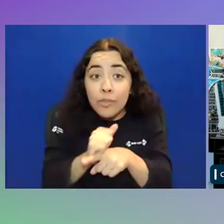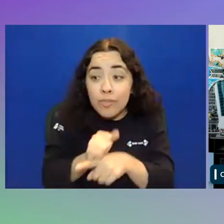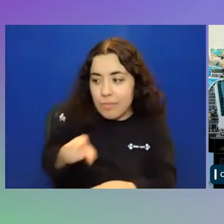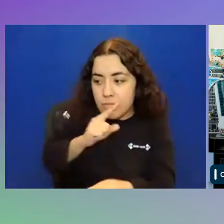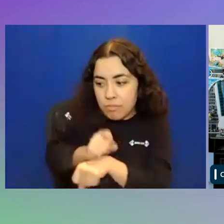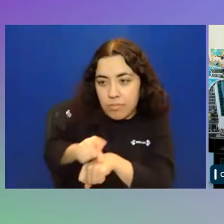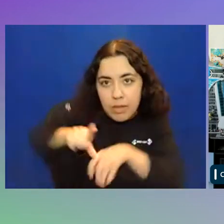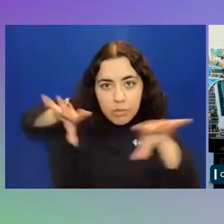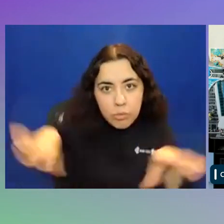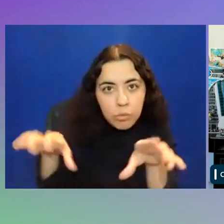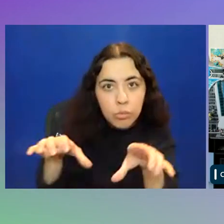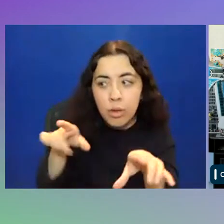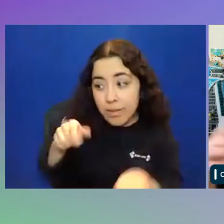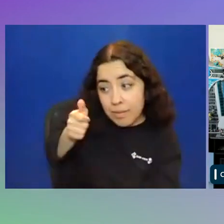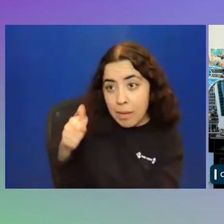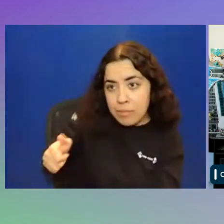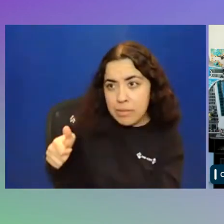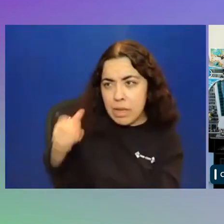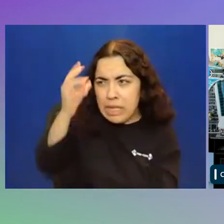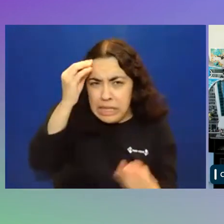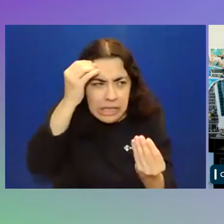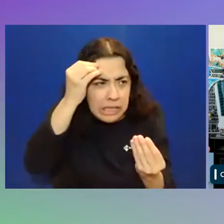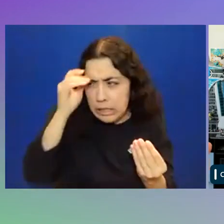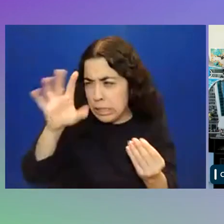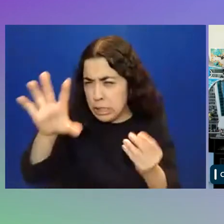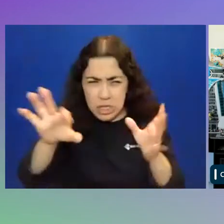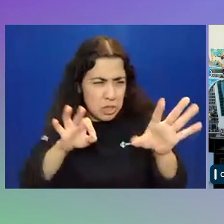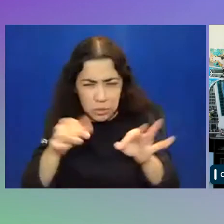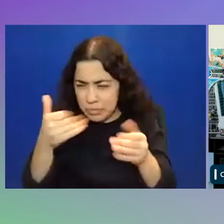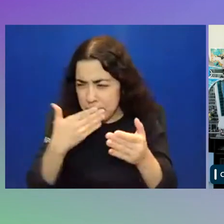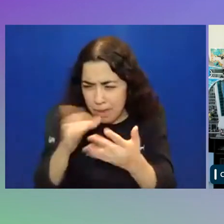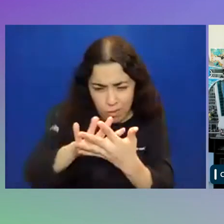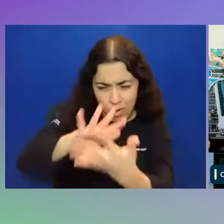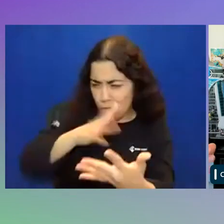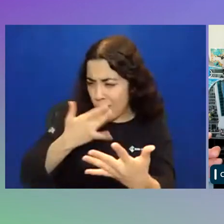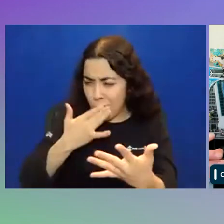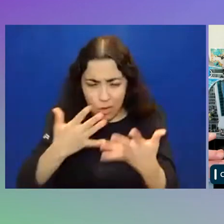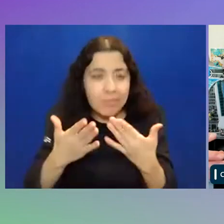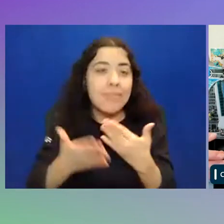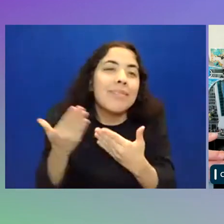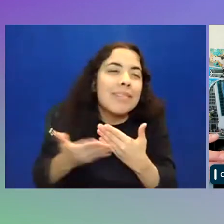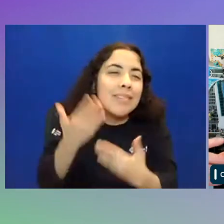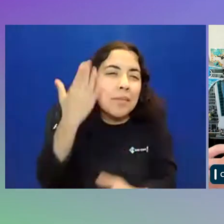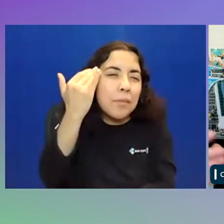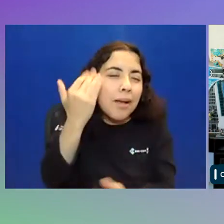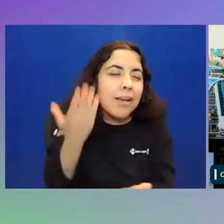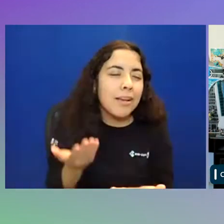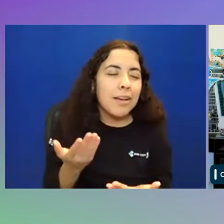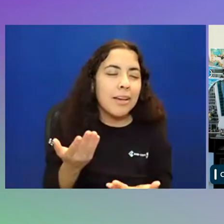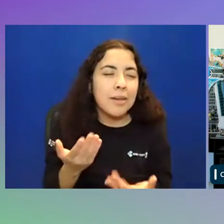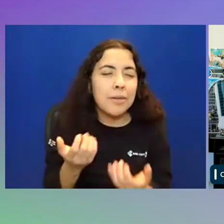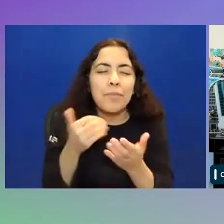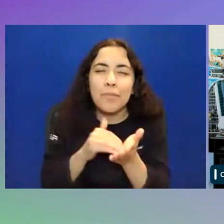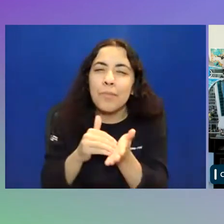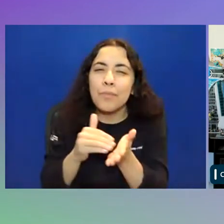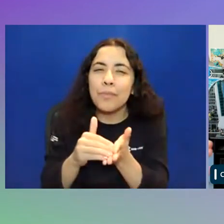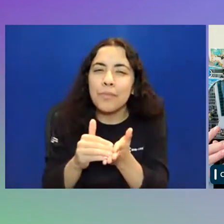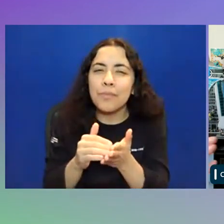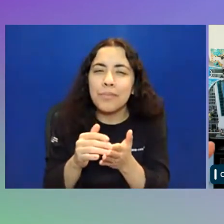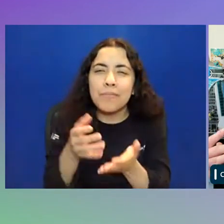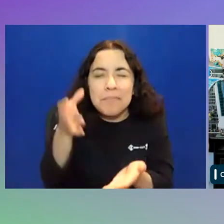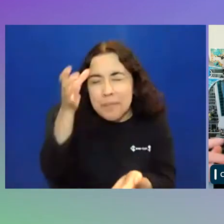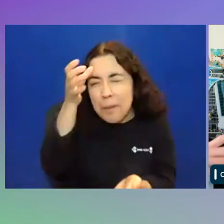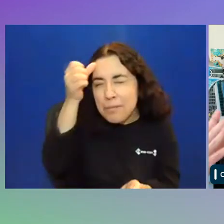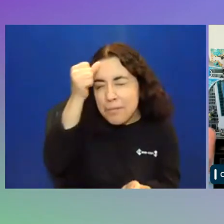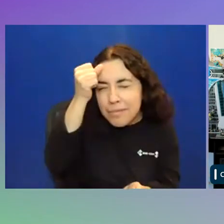the options that are adhering to color contrast. It's an easy one because a lot of times it's common sense, whether